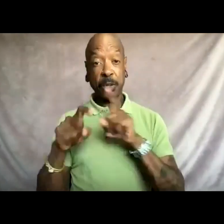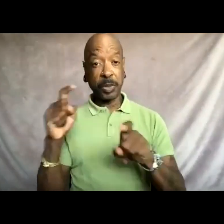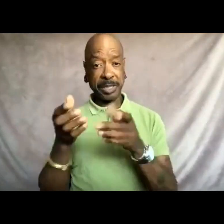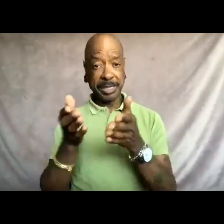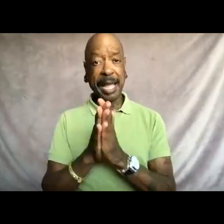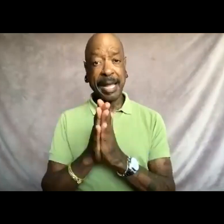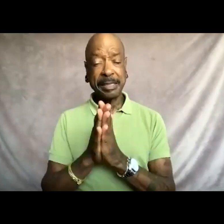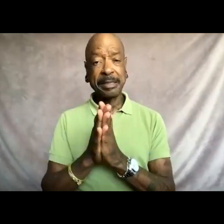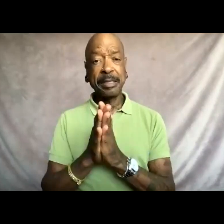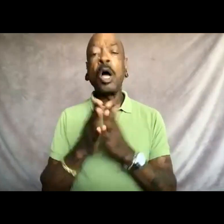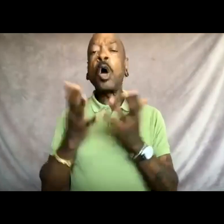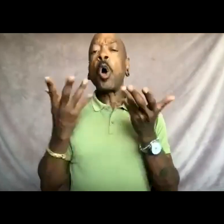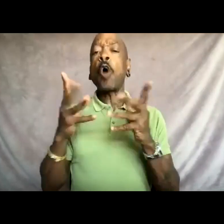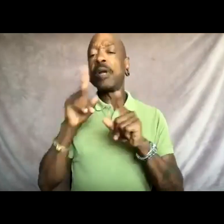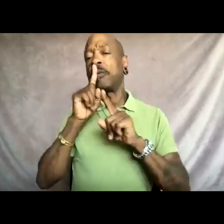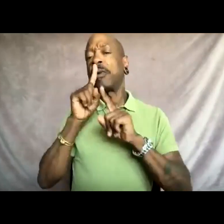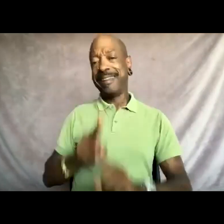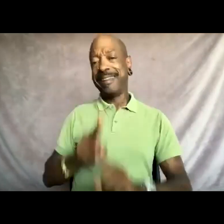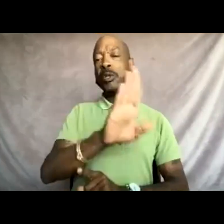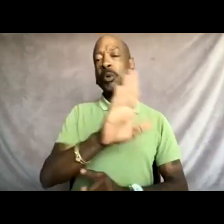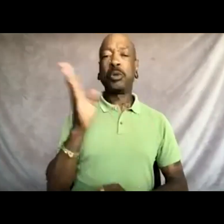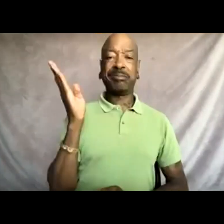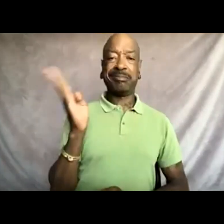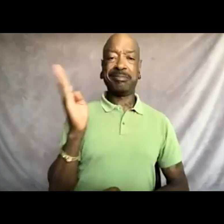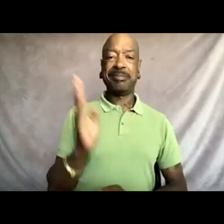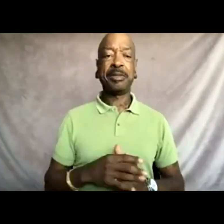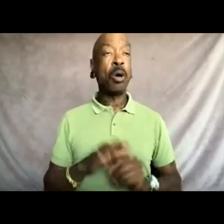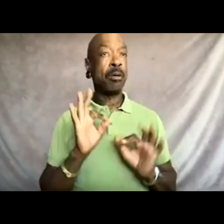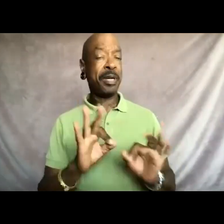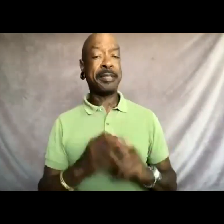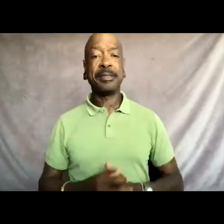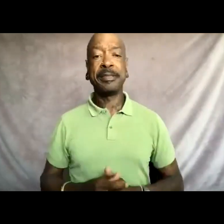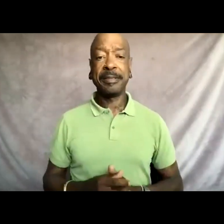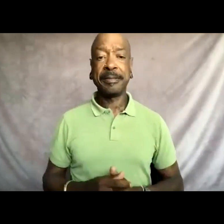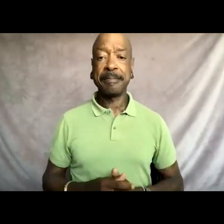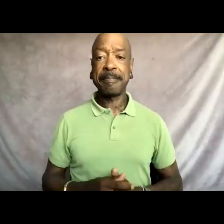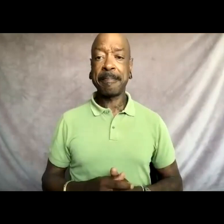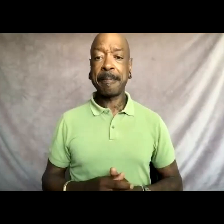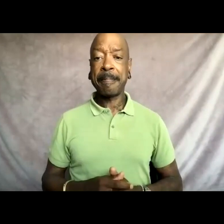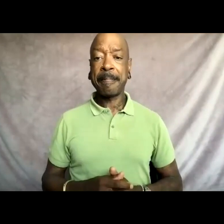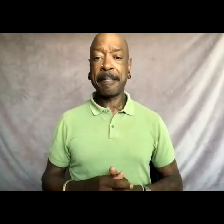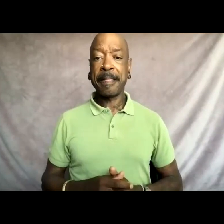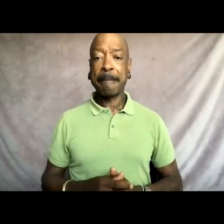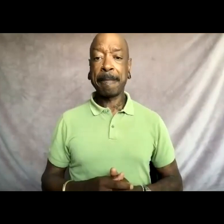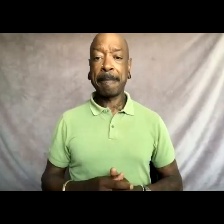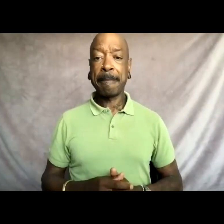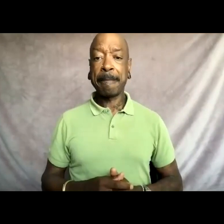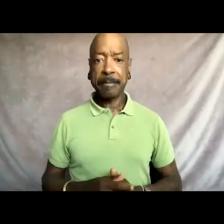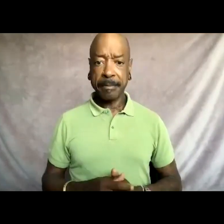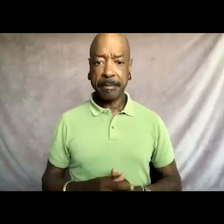answered. I think. That's great. But I color coded the private version. Janelle, if you want to